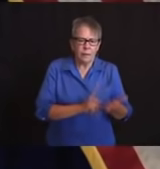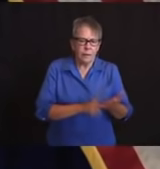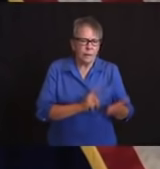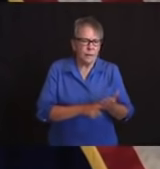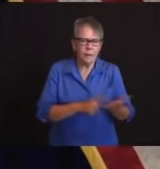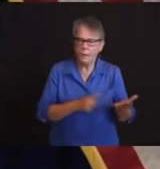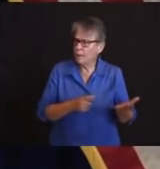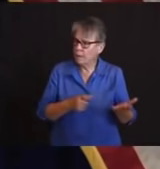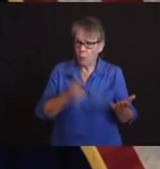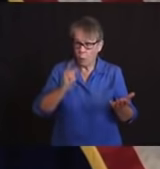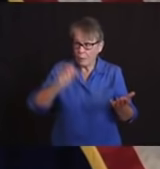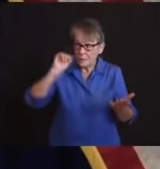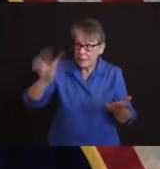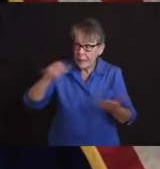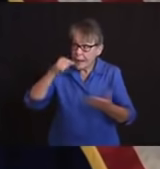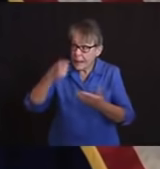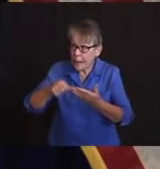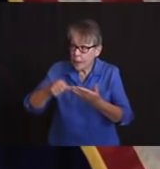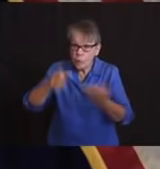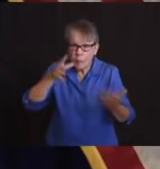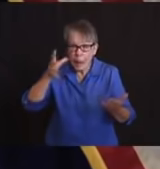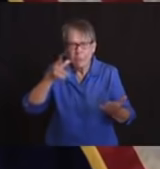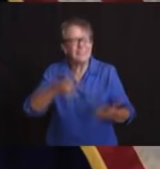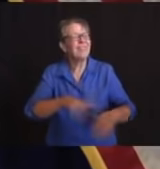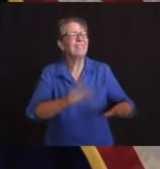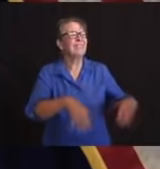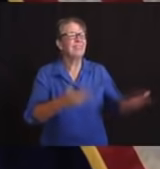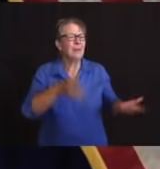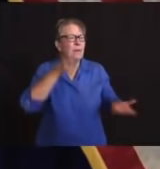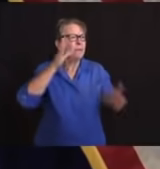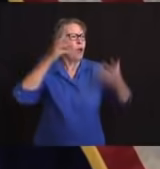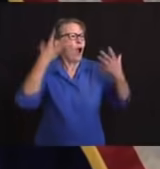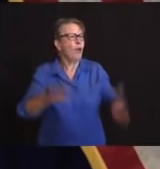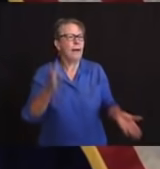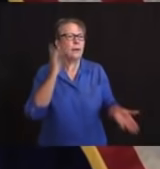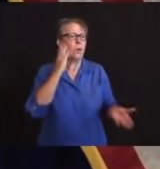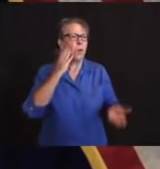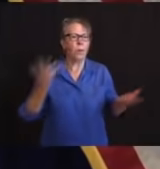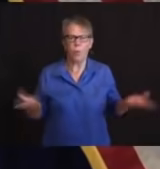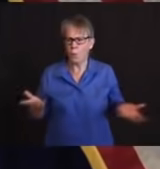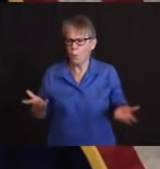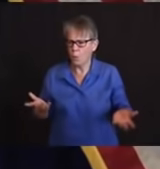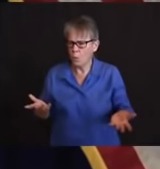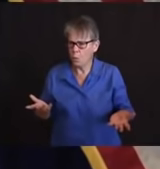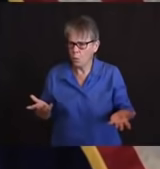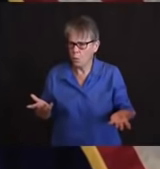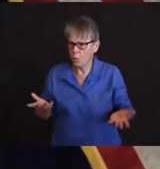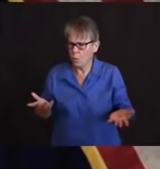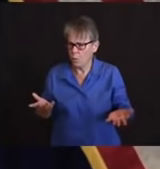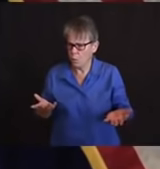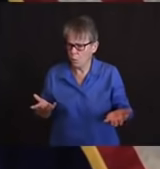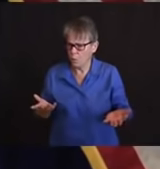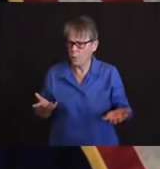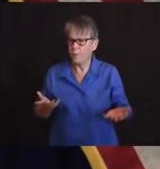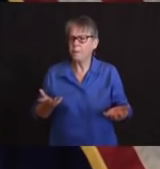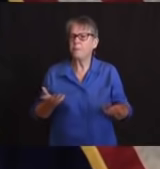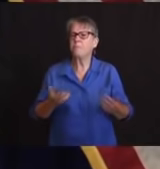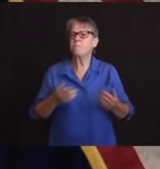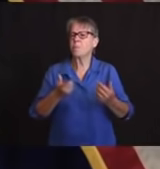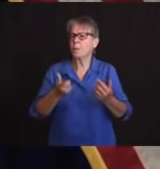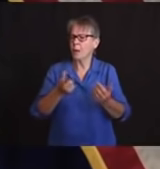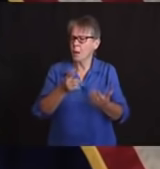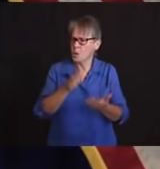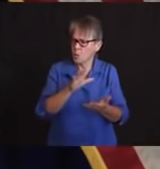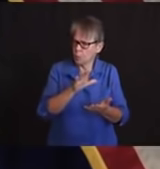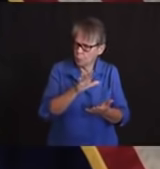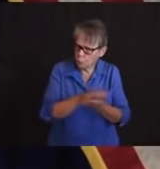communication process that the school has to go through the school community that we also say that schools do have to communicate appropriately without identifying, obviously, the